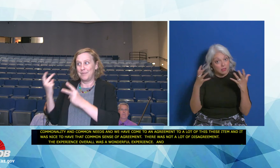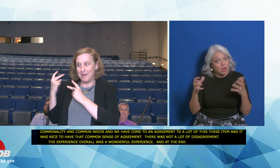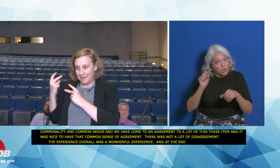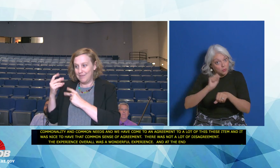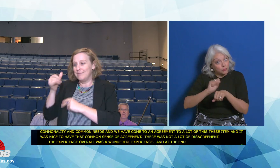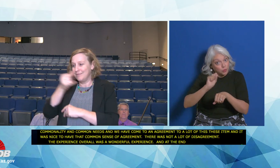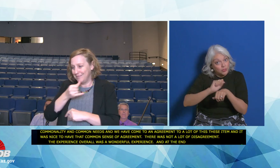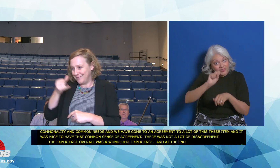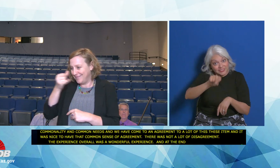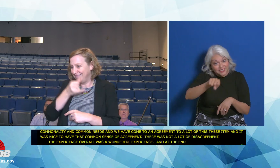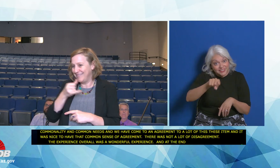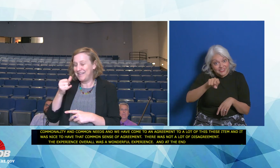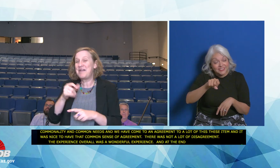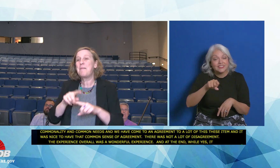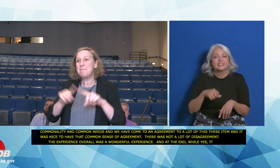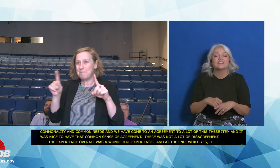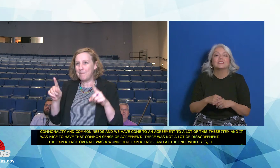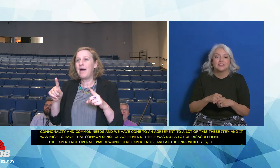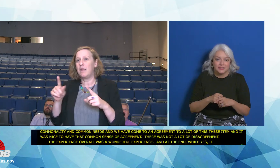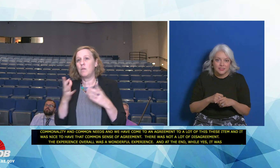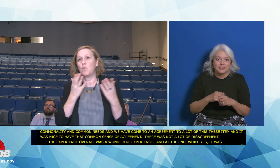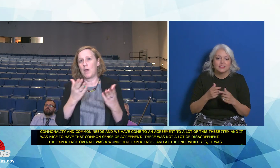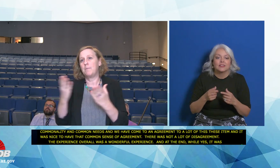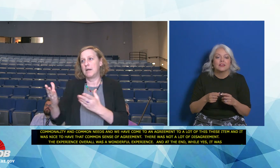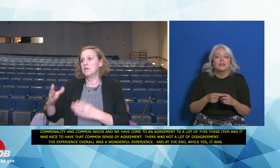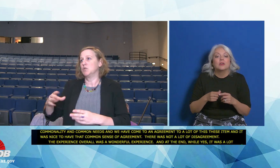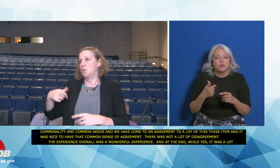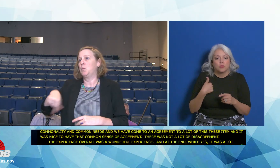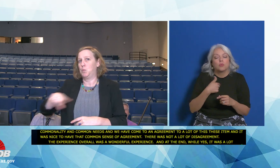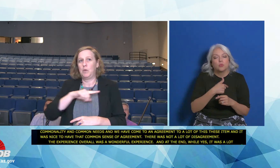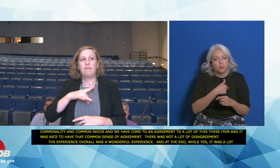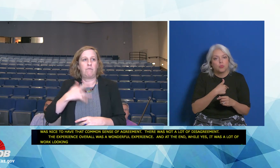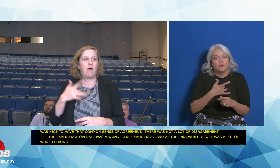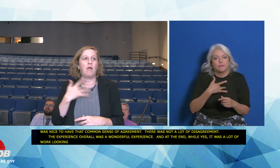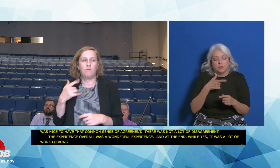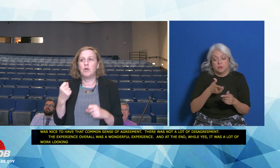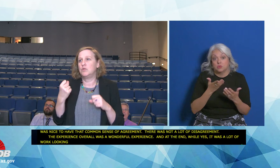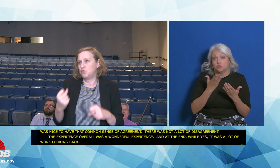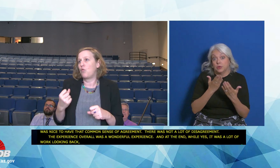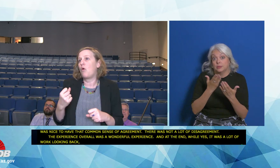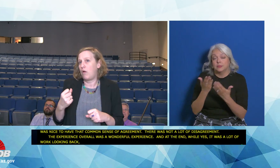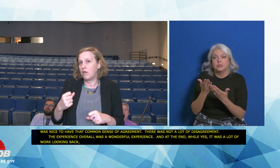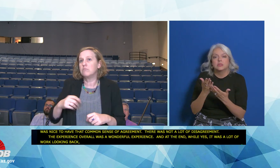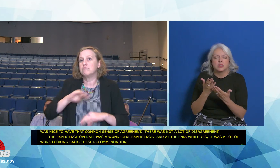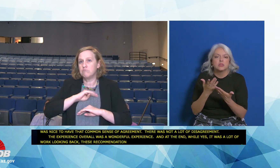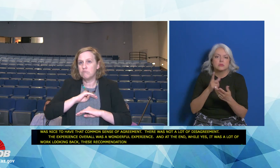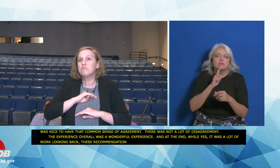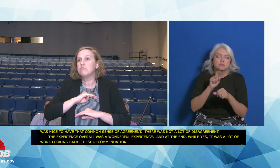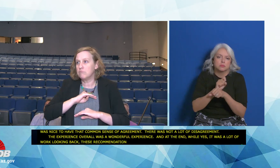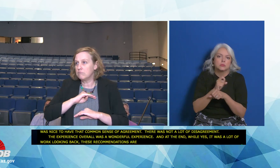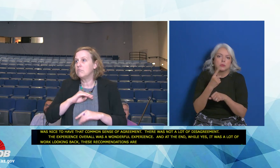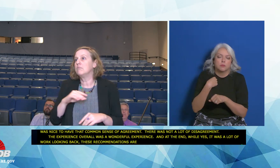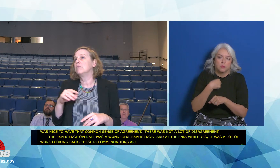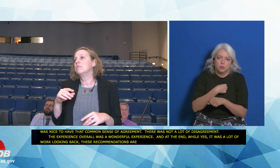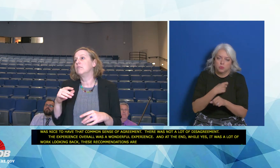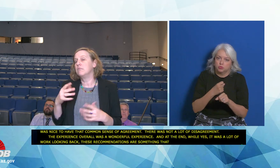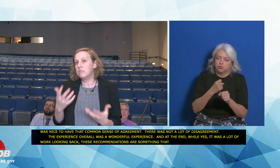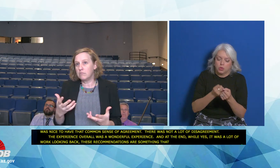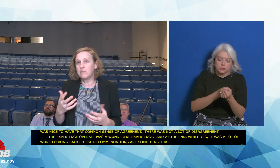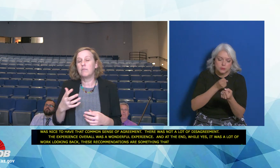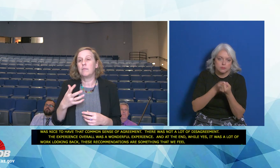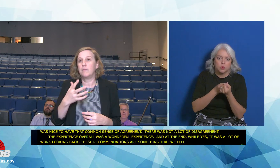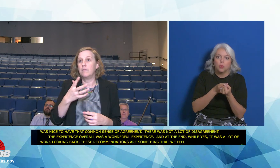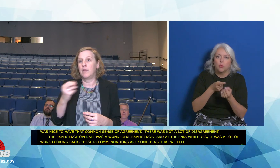it, yes, was a lot of work looking back, these recommendations are something that we feel strongly